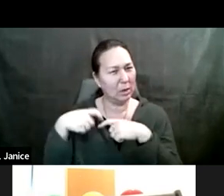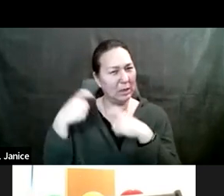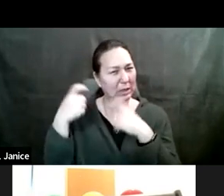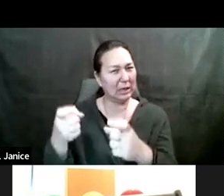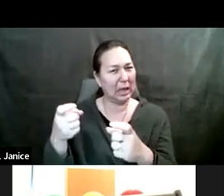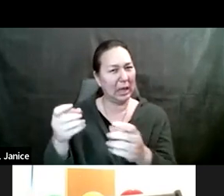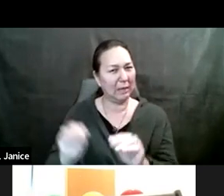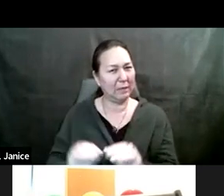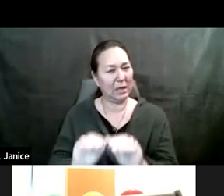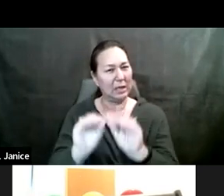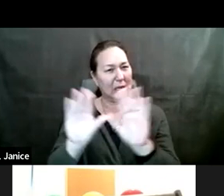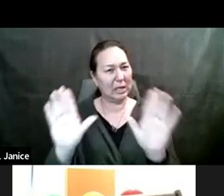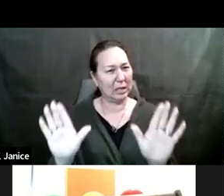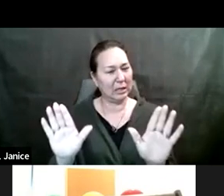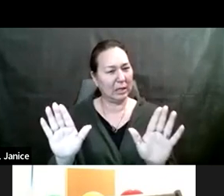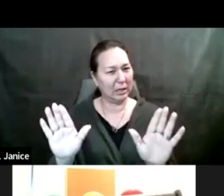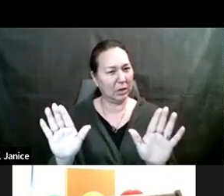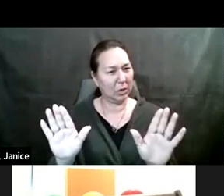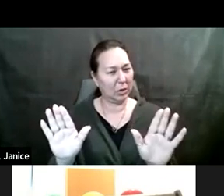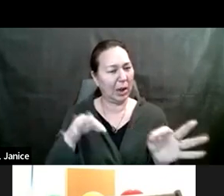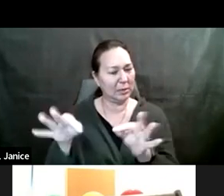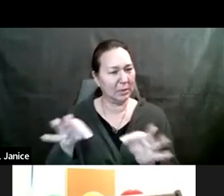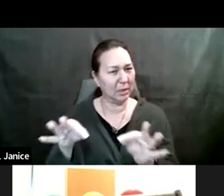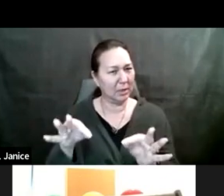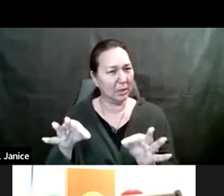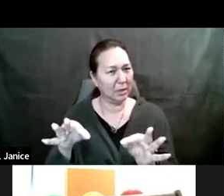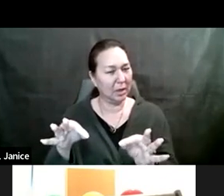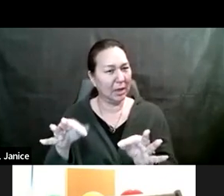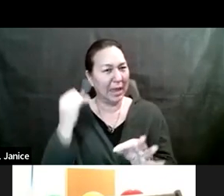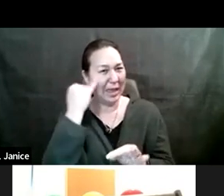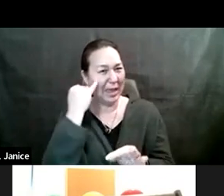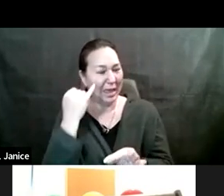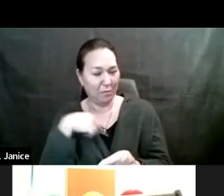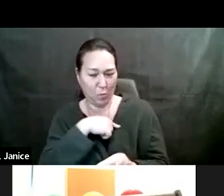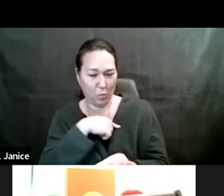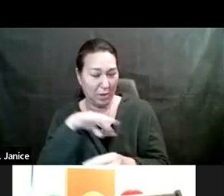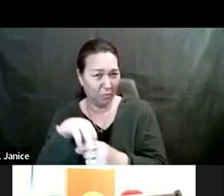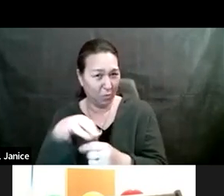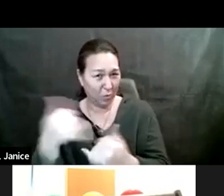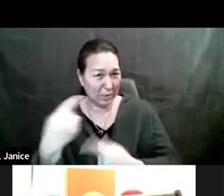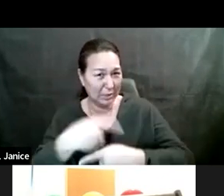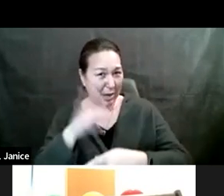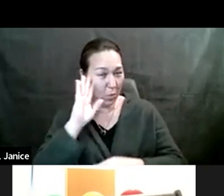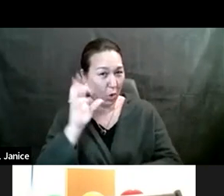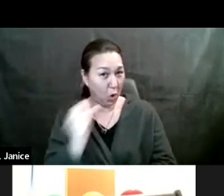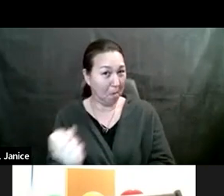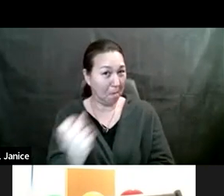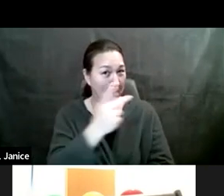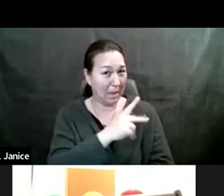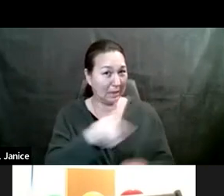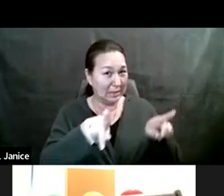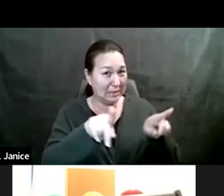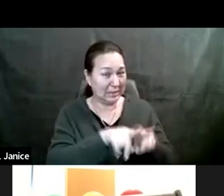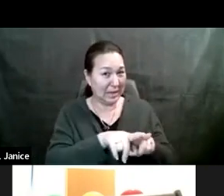get the vote today is it going to re revert back to the same same budget that that you